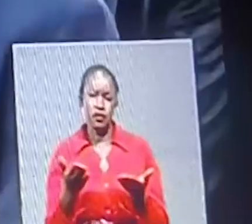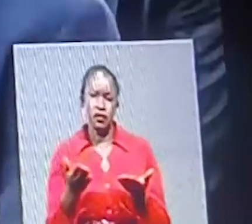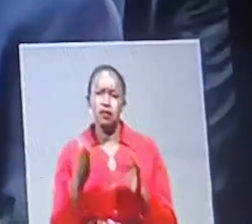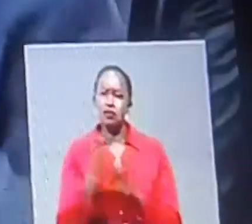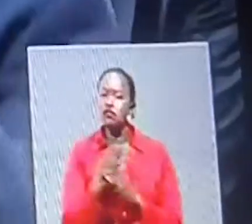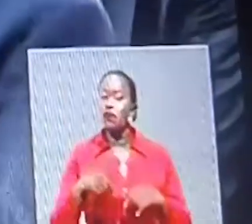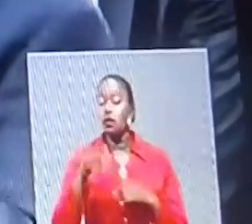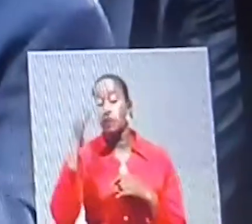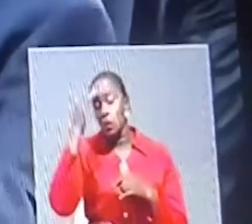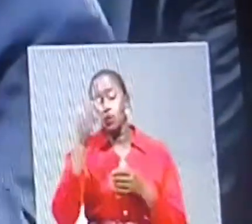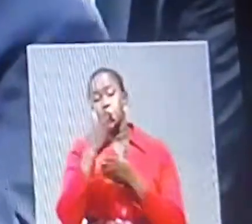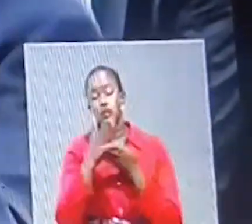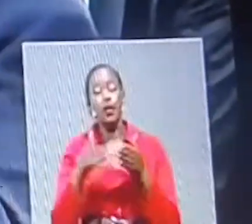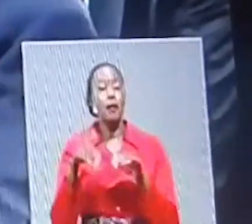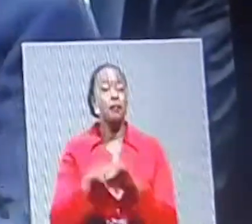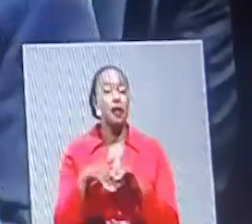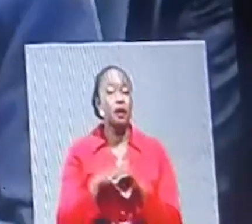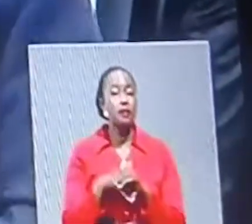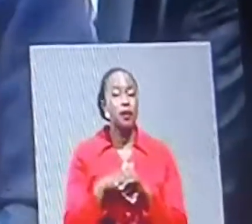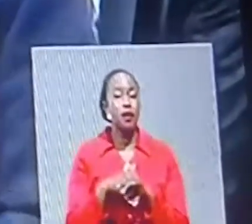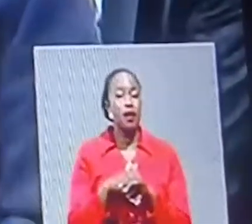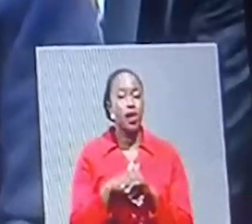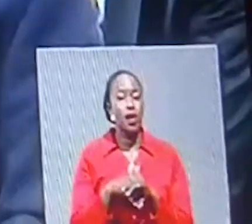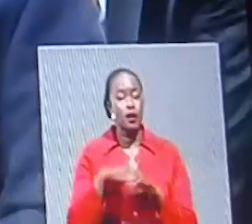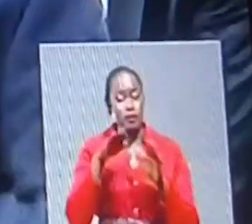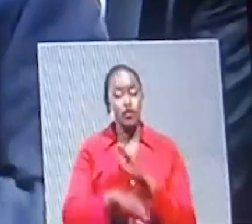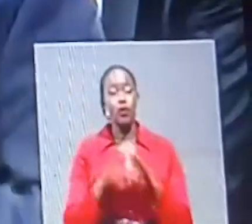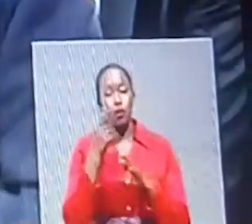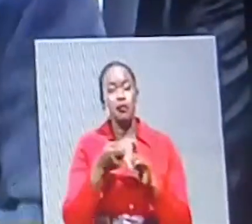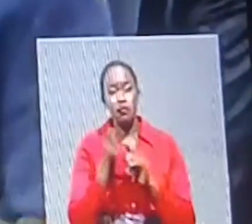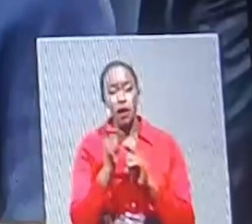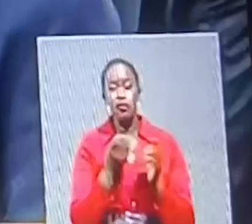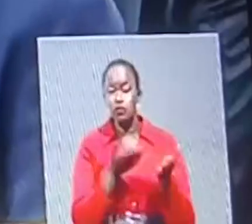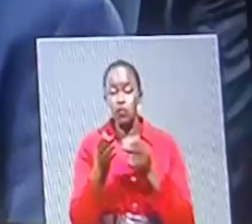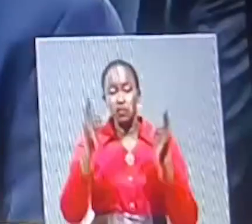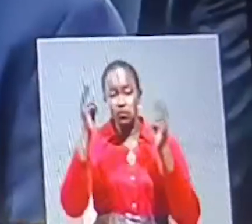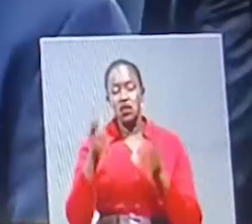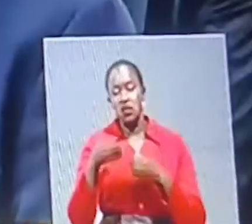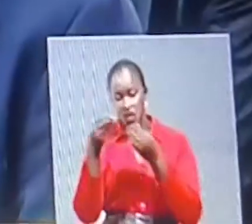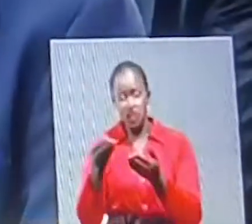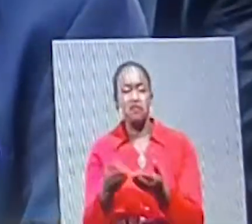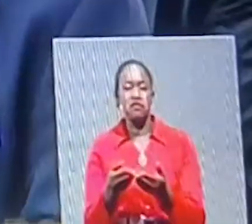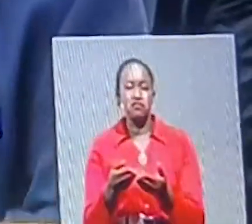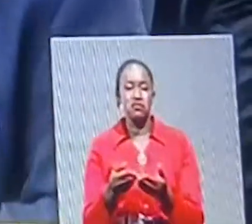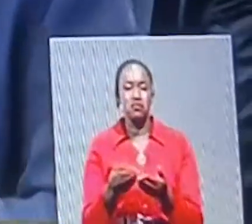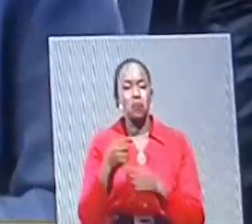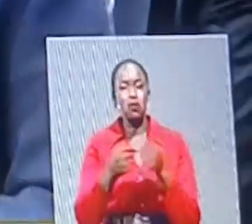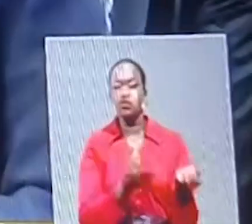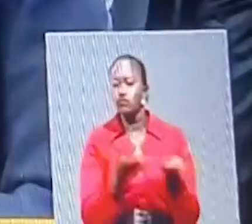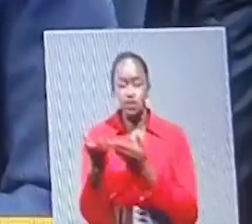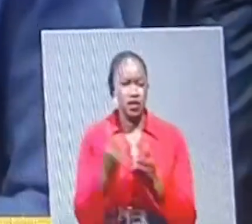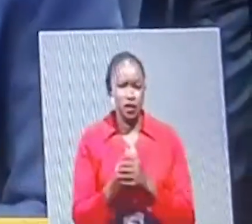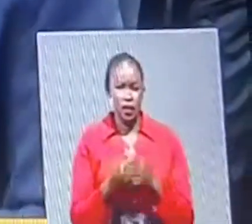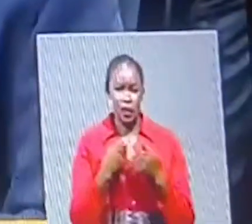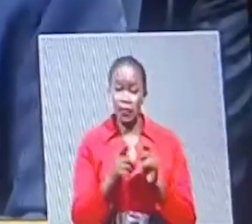Before we know it, some member just under a month raises a motion, he's given privilege to have it. But for